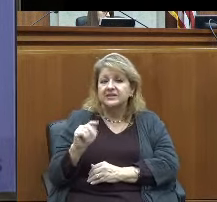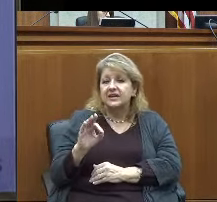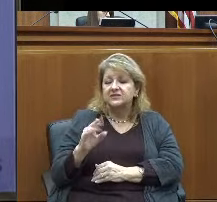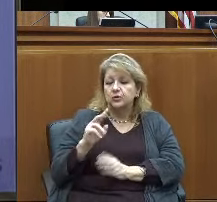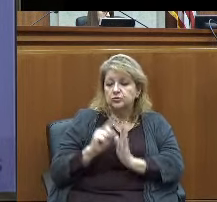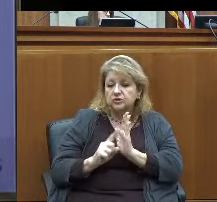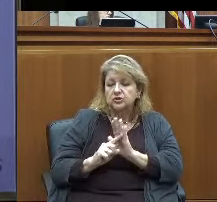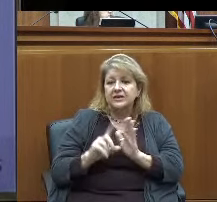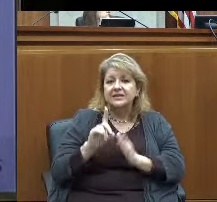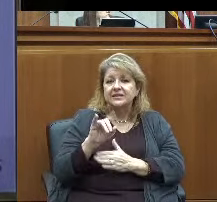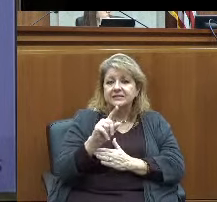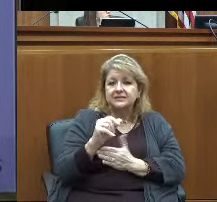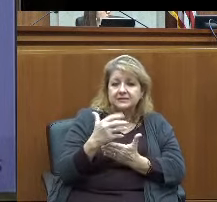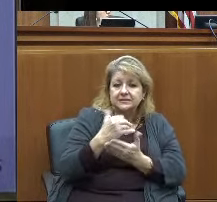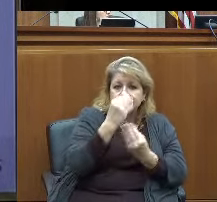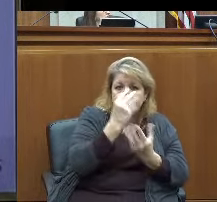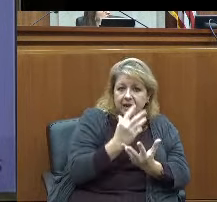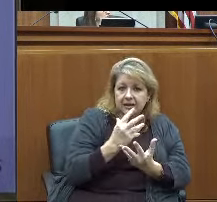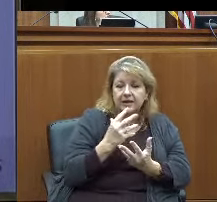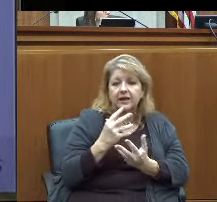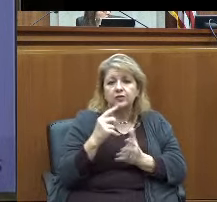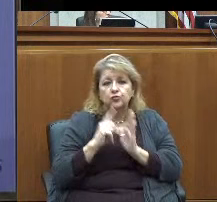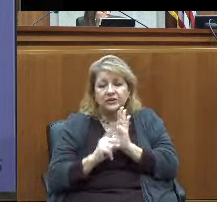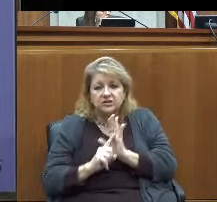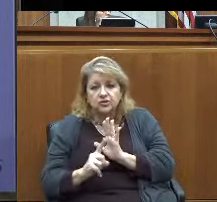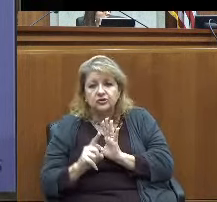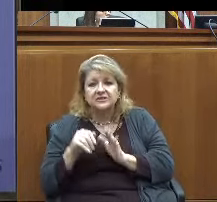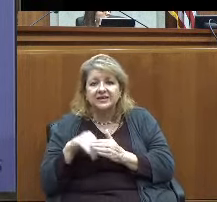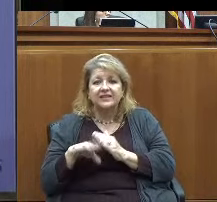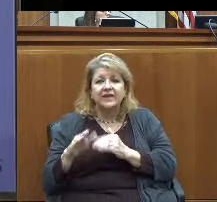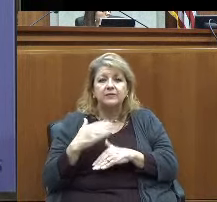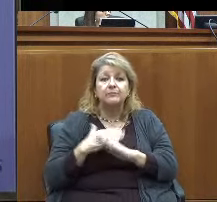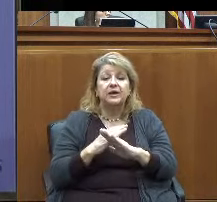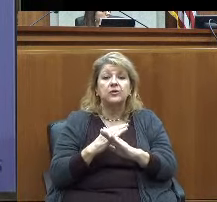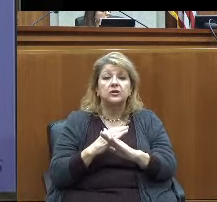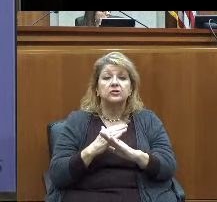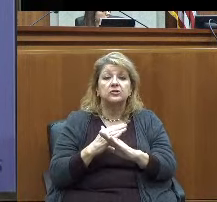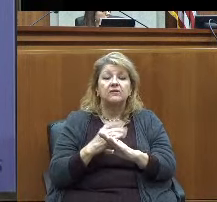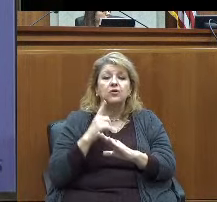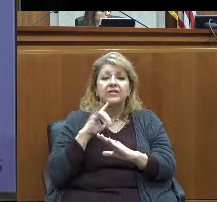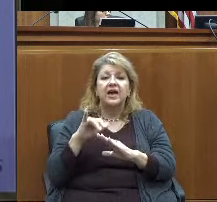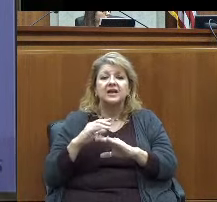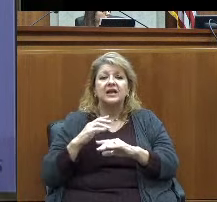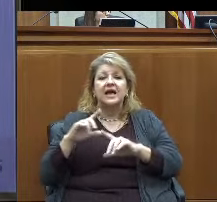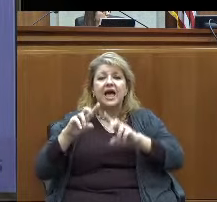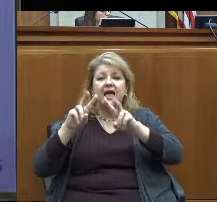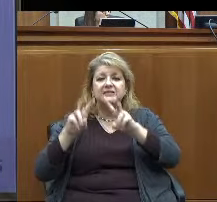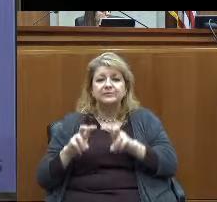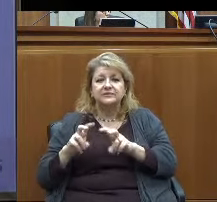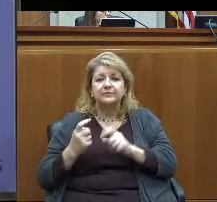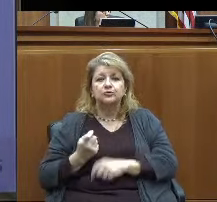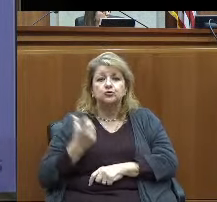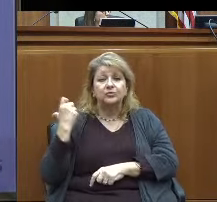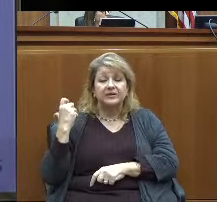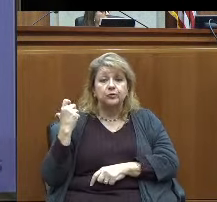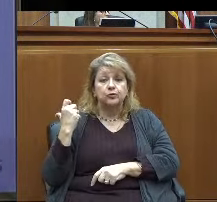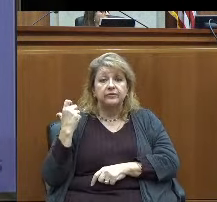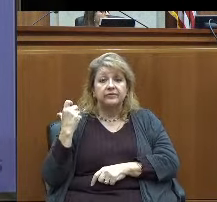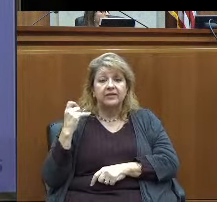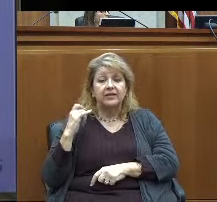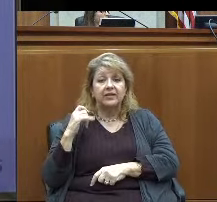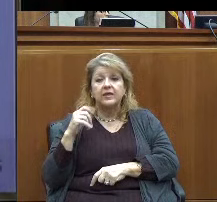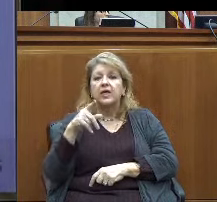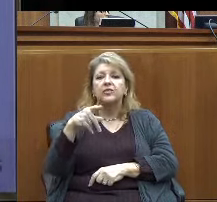and research aligned to the barriers this assessment created and endorsed the removal of this assessment in legislation and in policy.